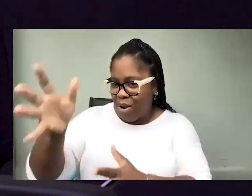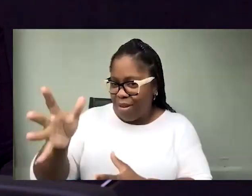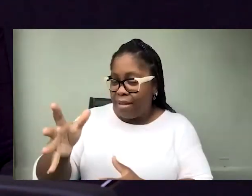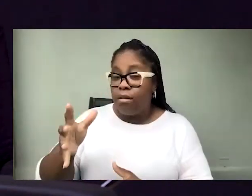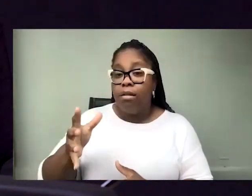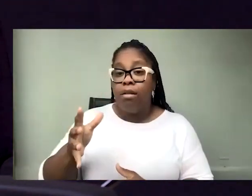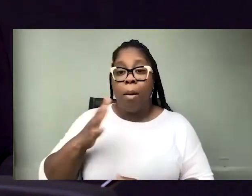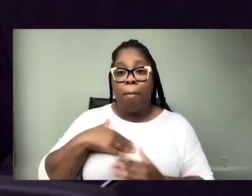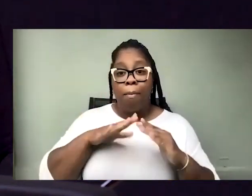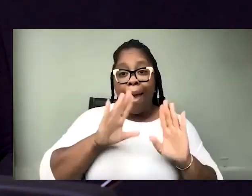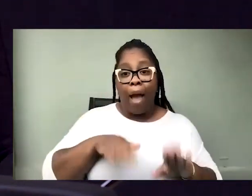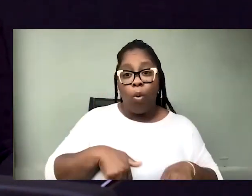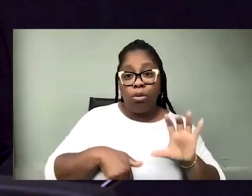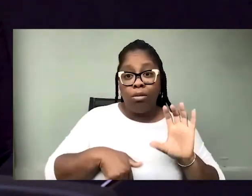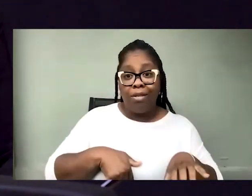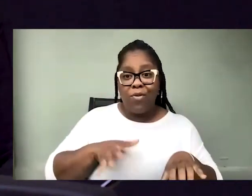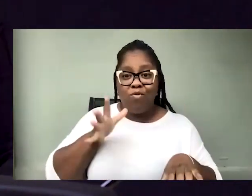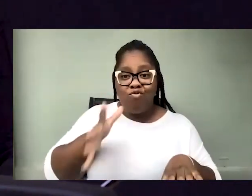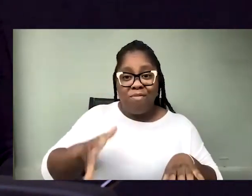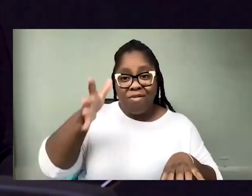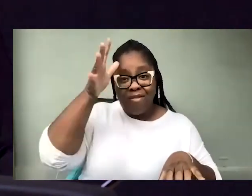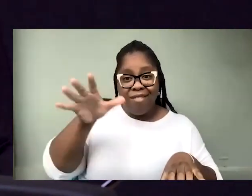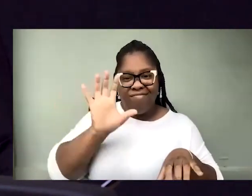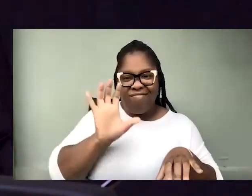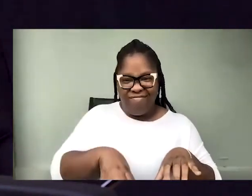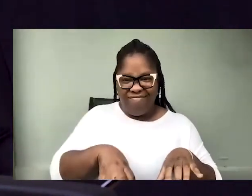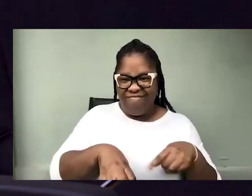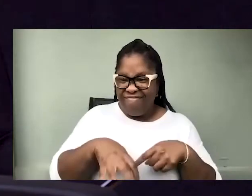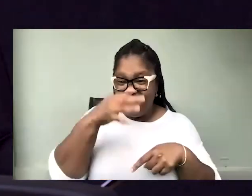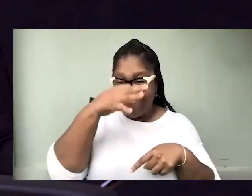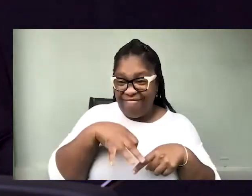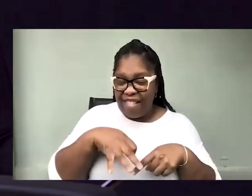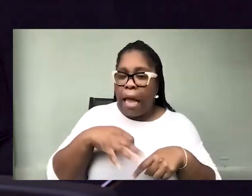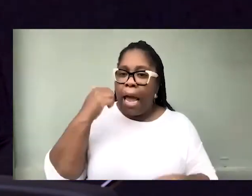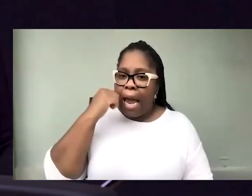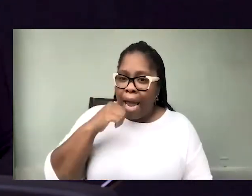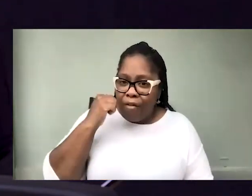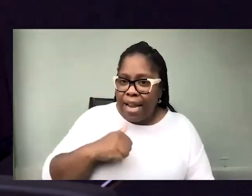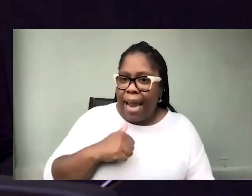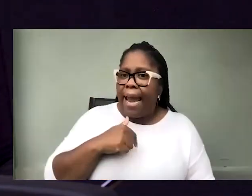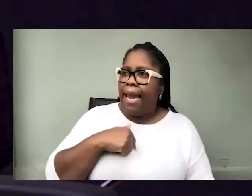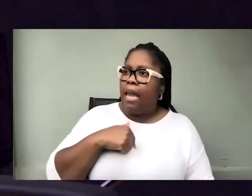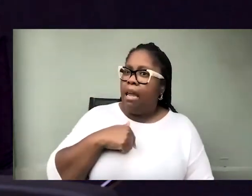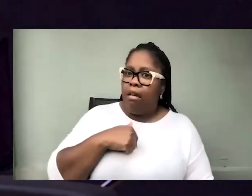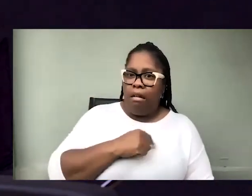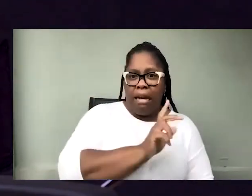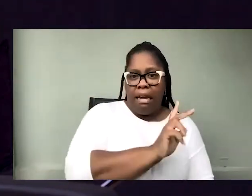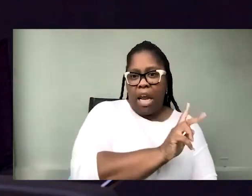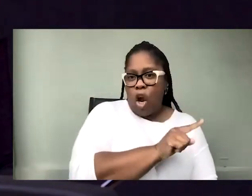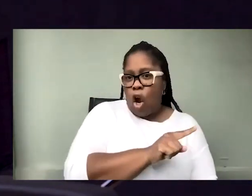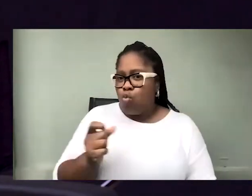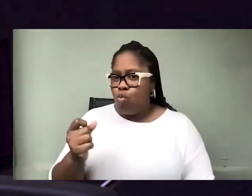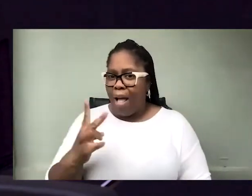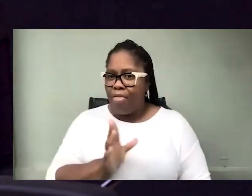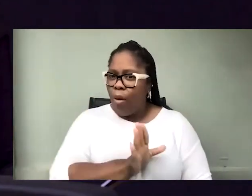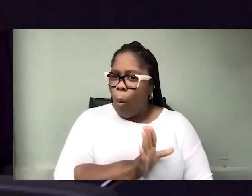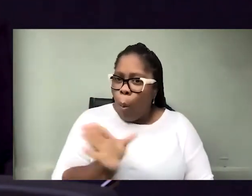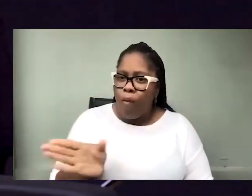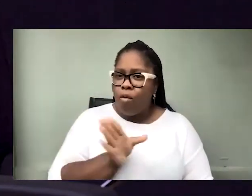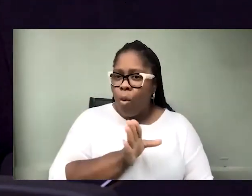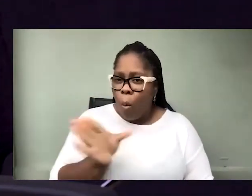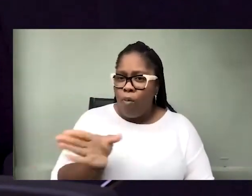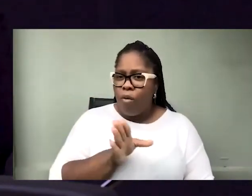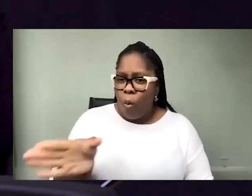to my grandparents, and every day from kindergarten to 12th grade, I kid you not, I went to their house every single morning for